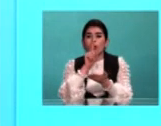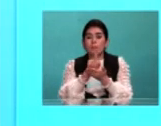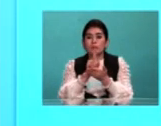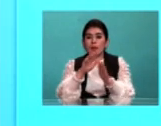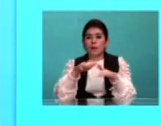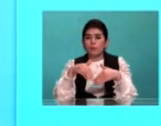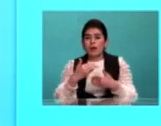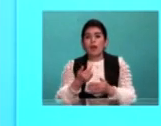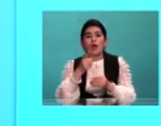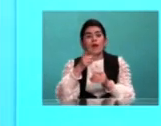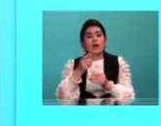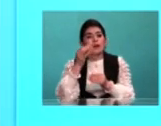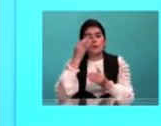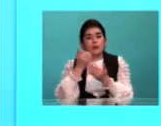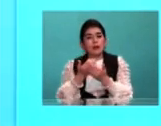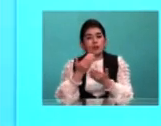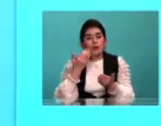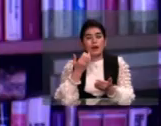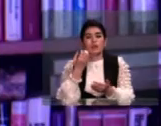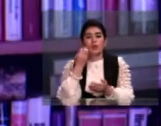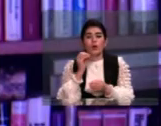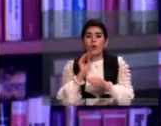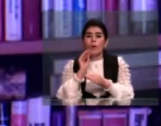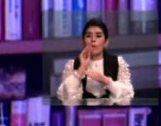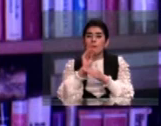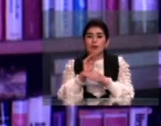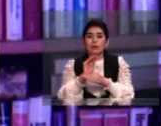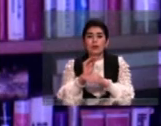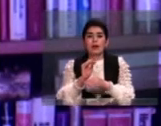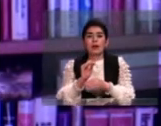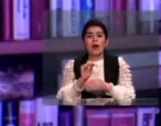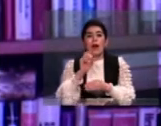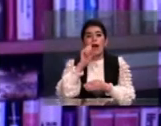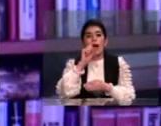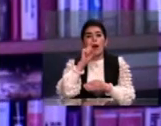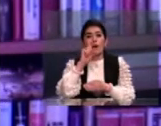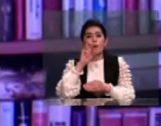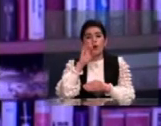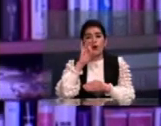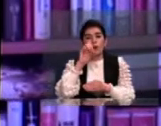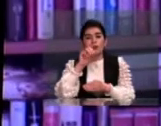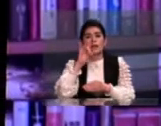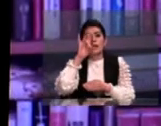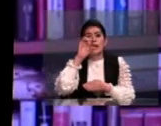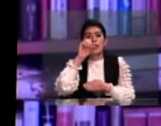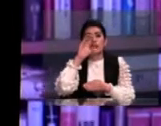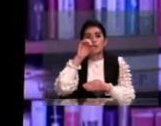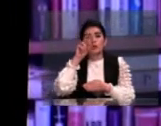beriladi. Ulardan oldin sizga yana bir qo'shimcha topshiriq, axborot resurslaridan foydalanilgan